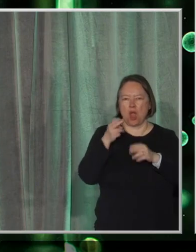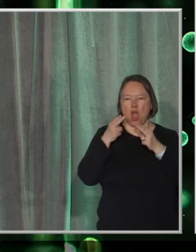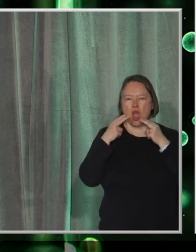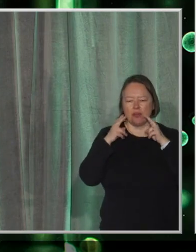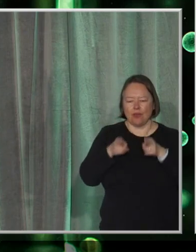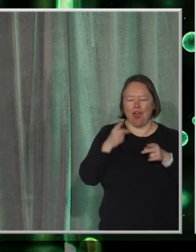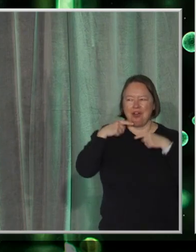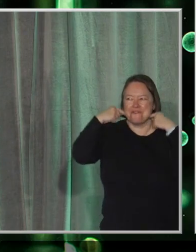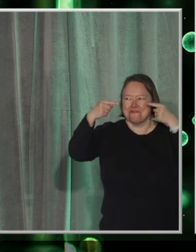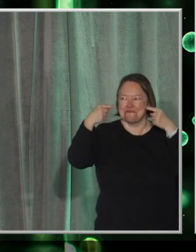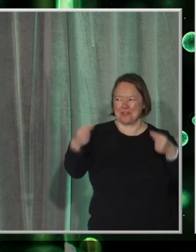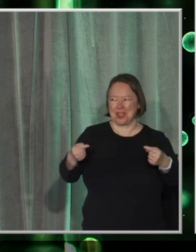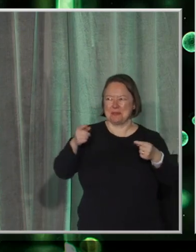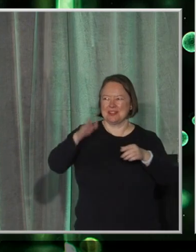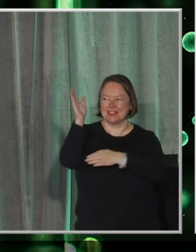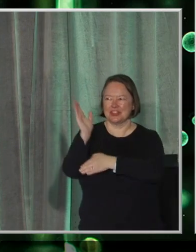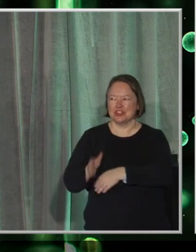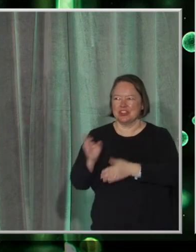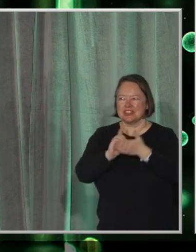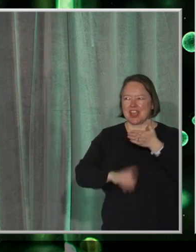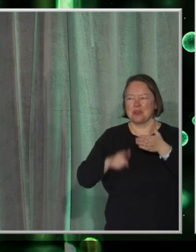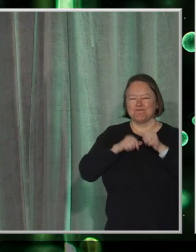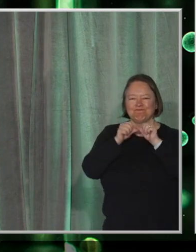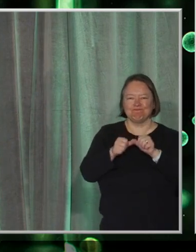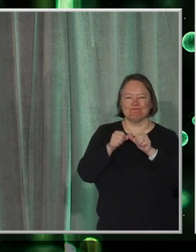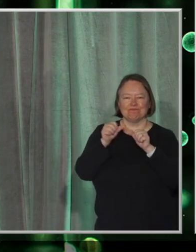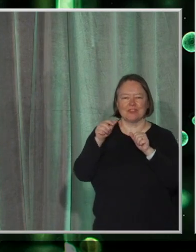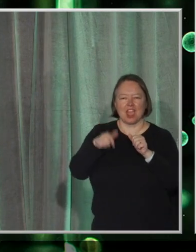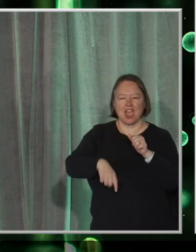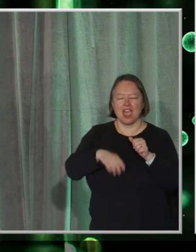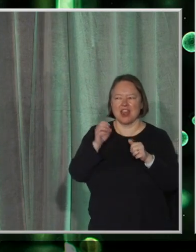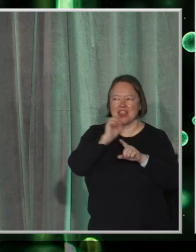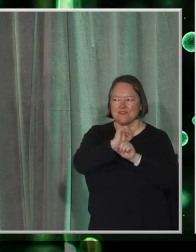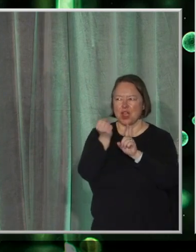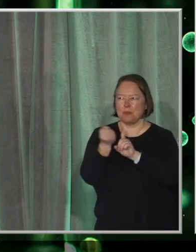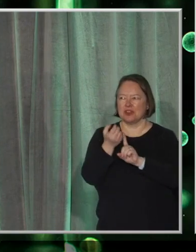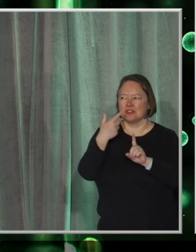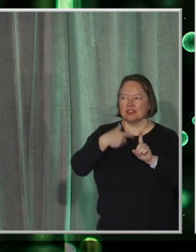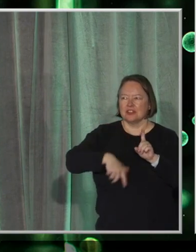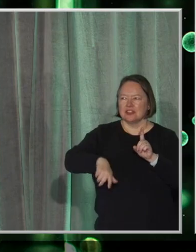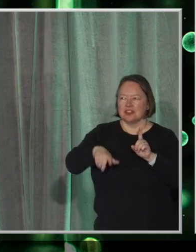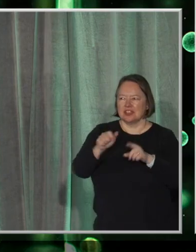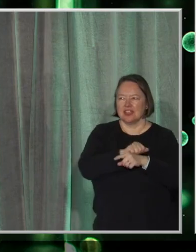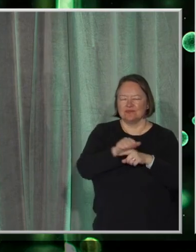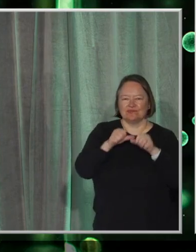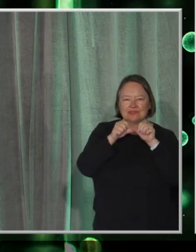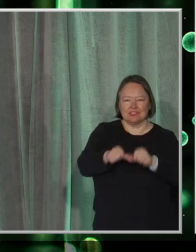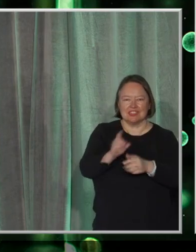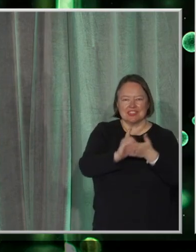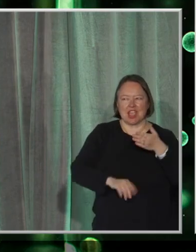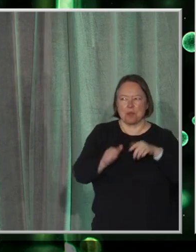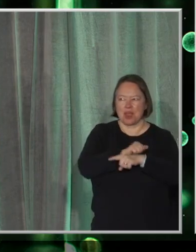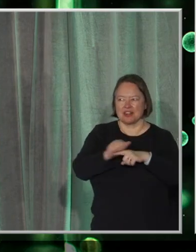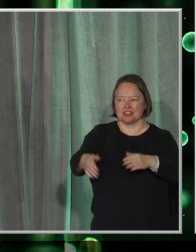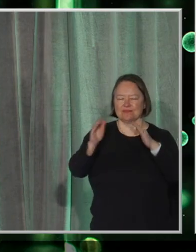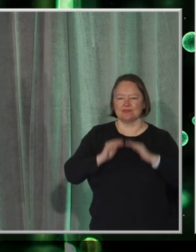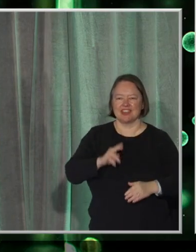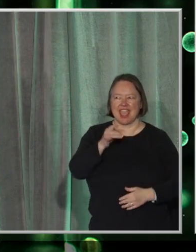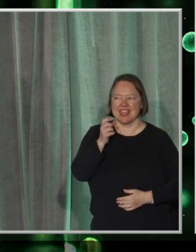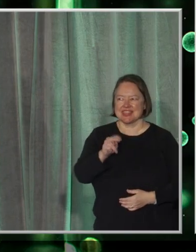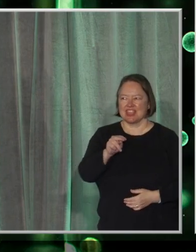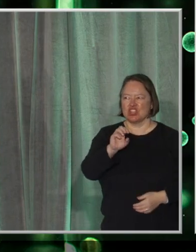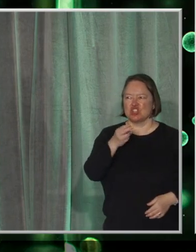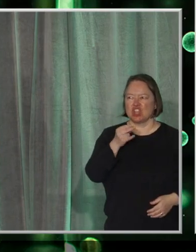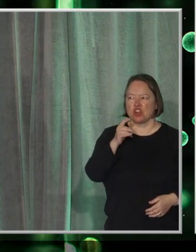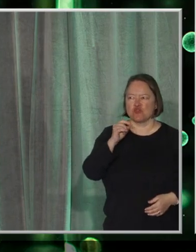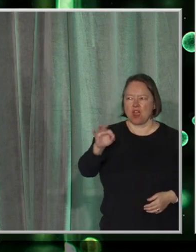designer, with an emphasis on environmentally sustainable design practices. Nathan Shedroff is a professor at